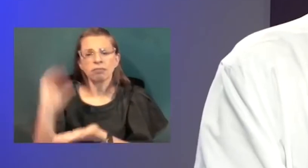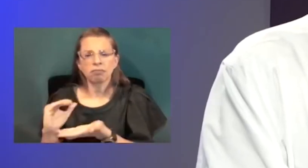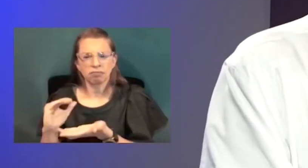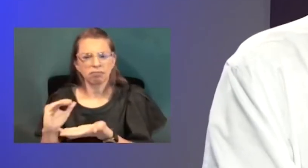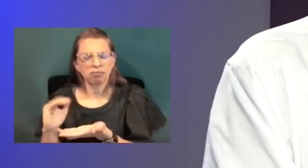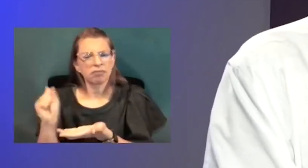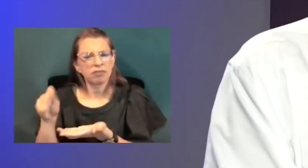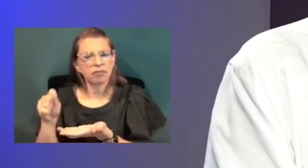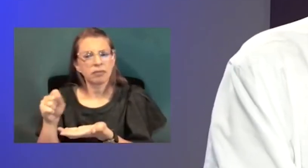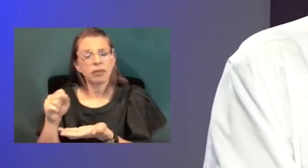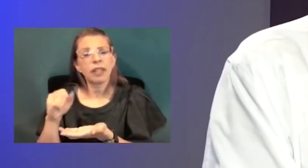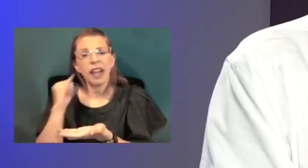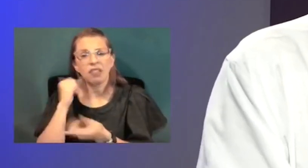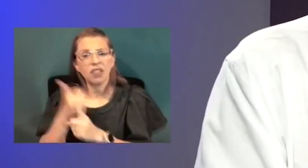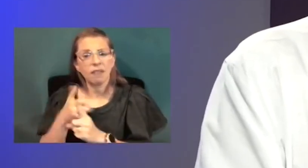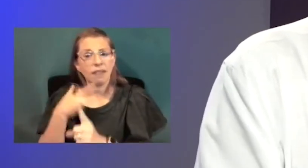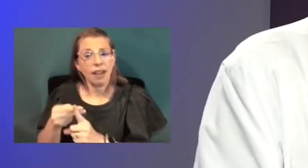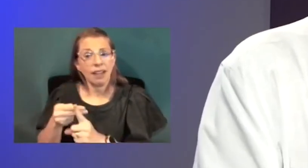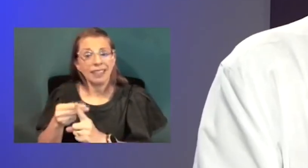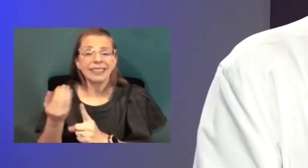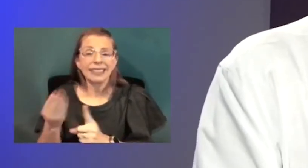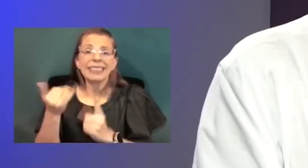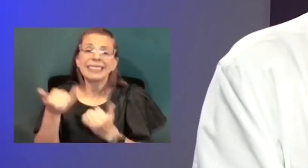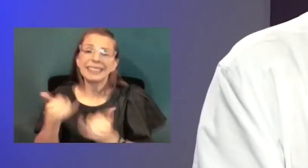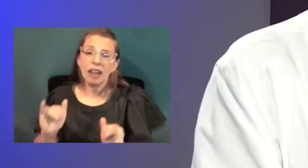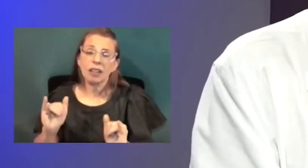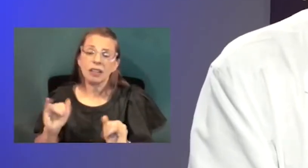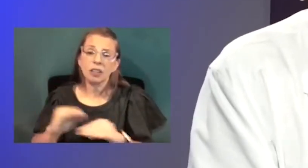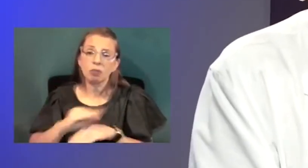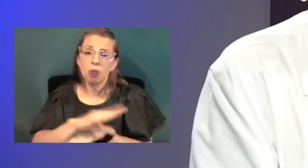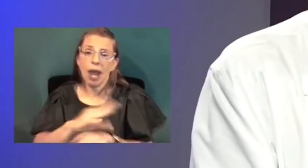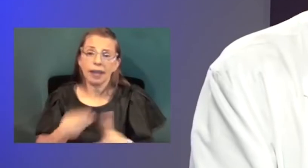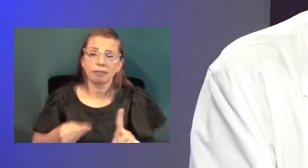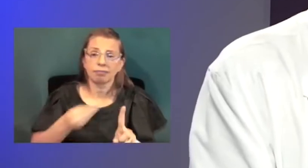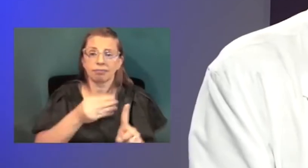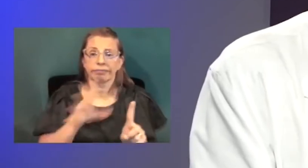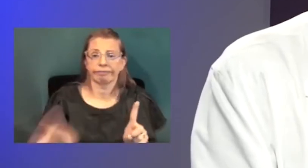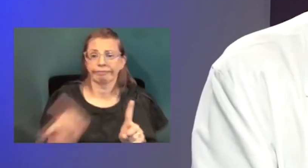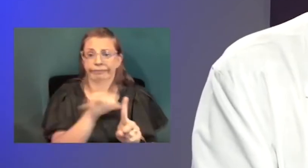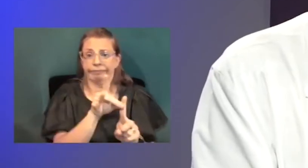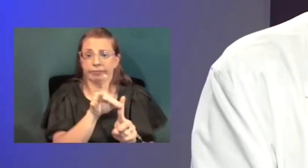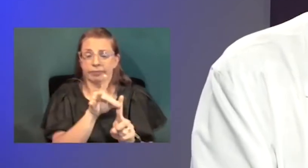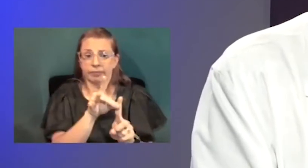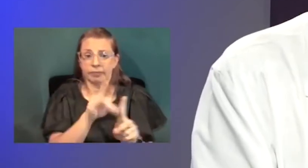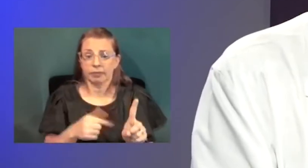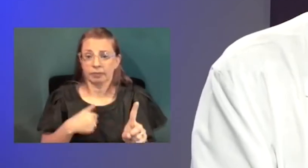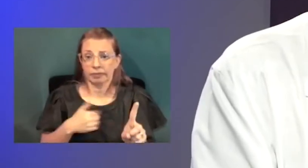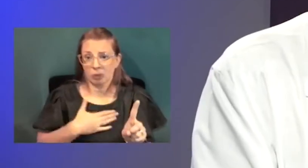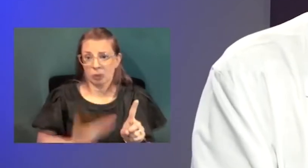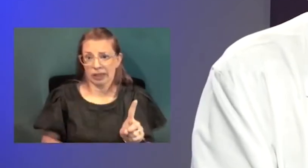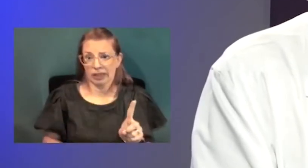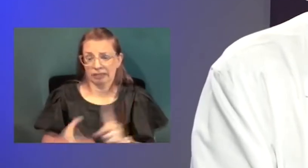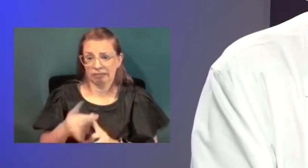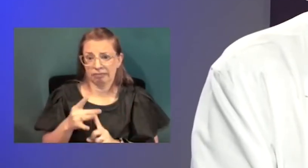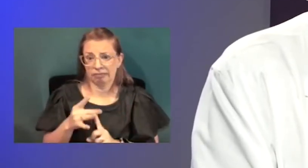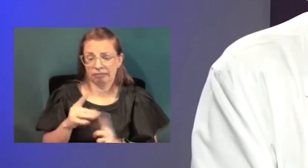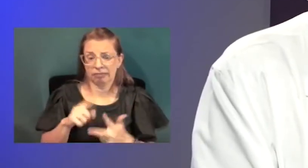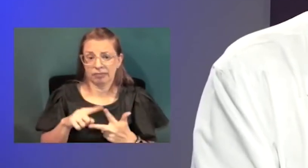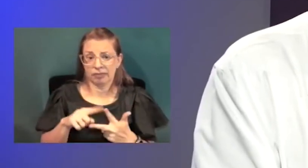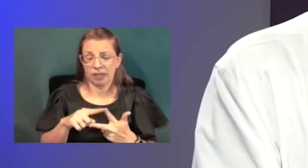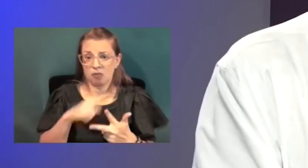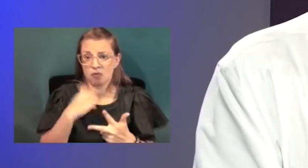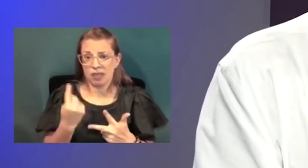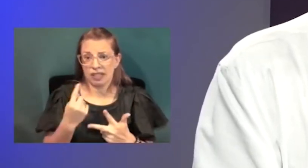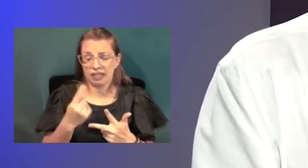You can still spread it to someone else. So you have to ask yourself two questions. A, am I willing to get it at all? B, am I willing to take the risk of transmitting